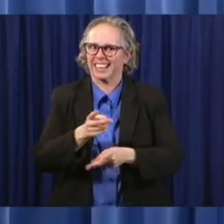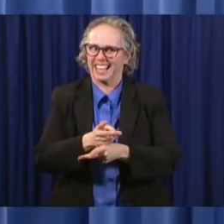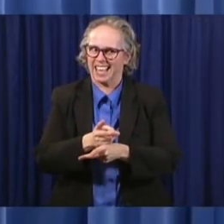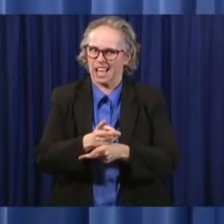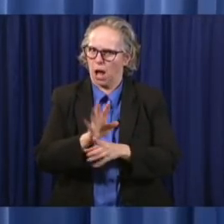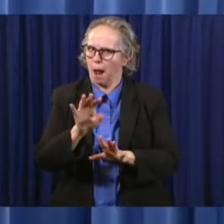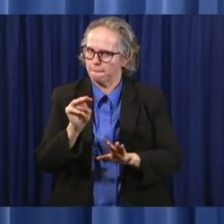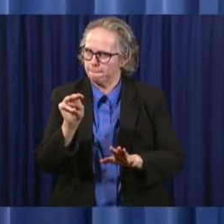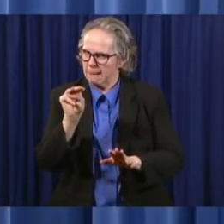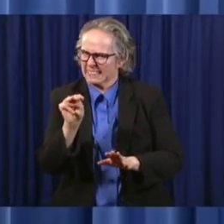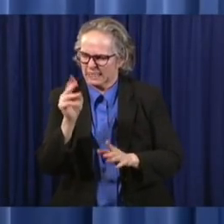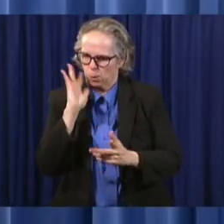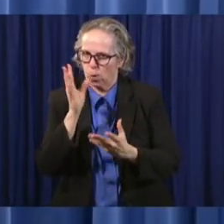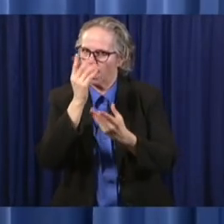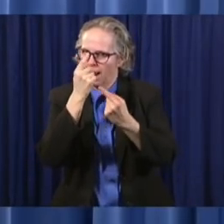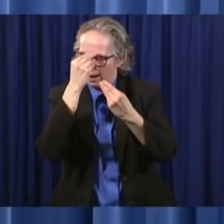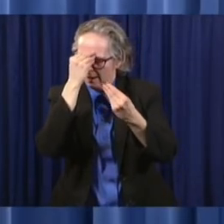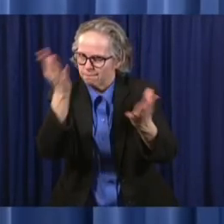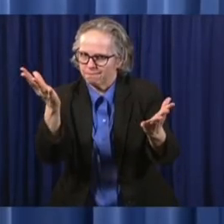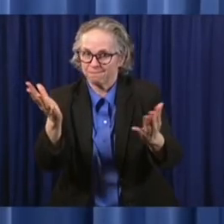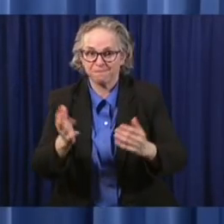Monday.